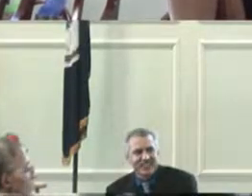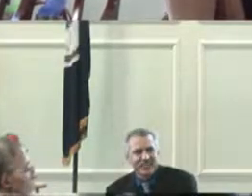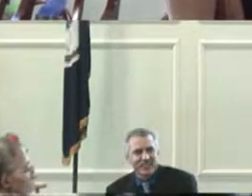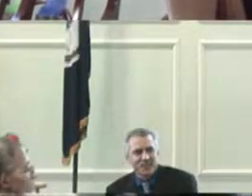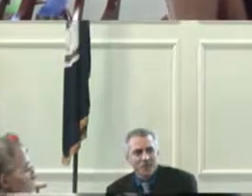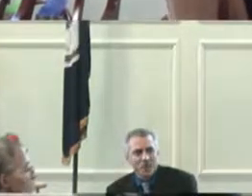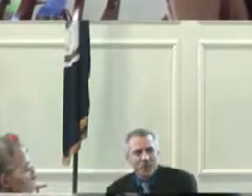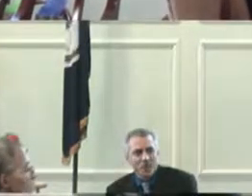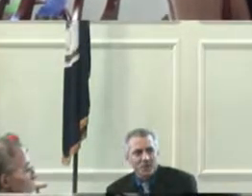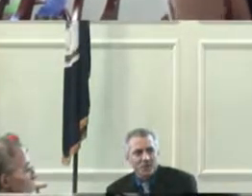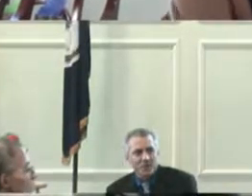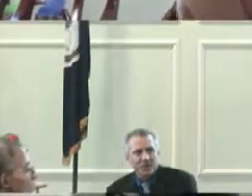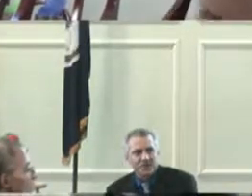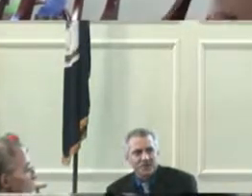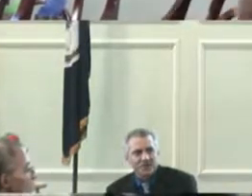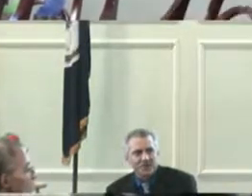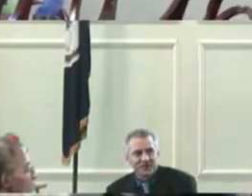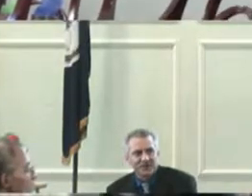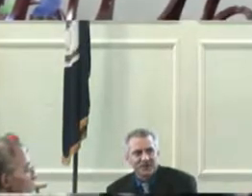up.